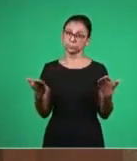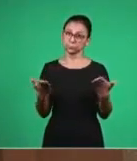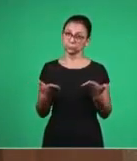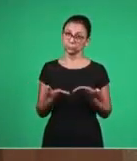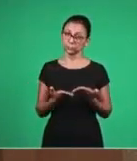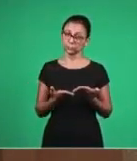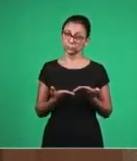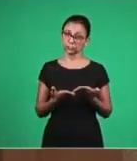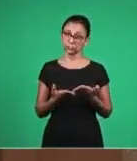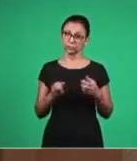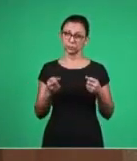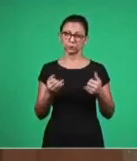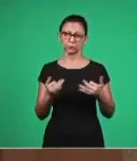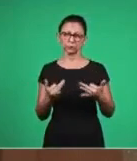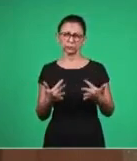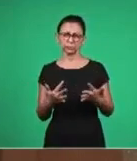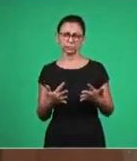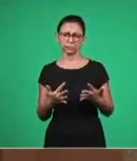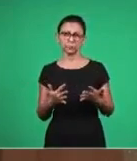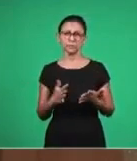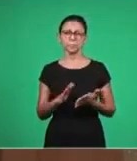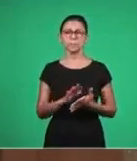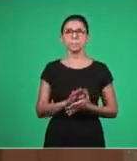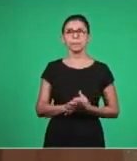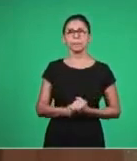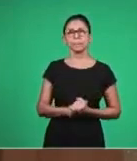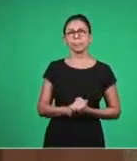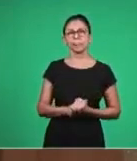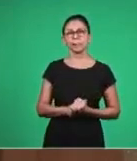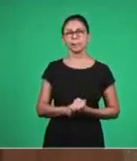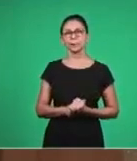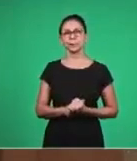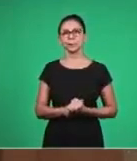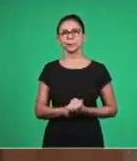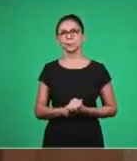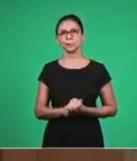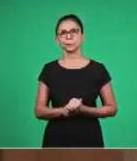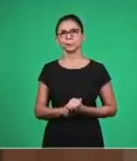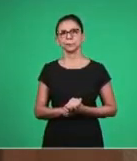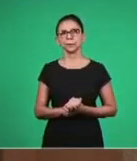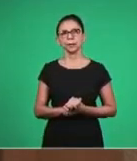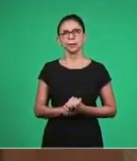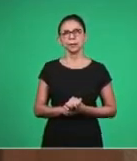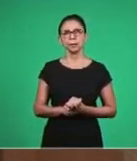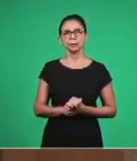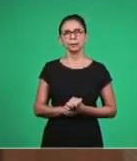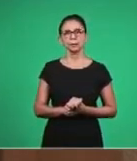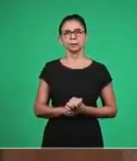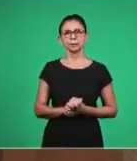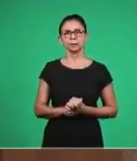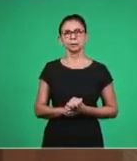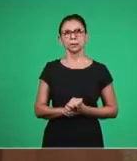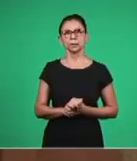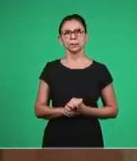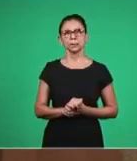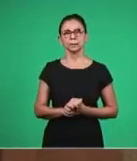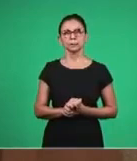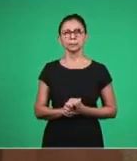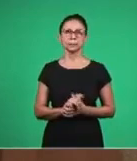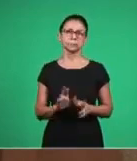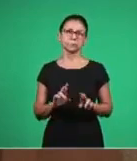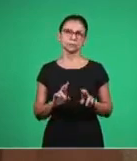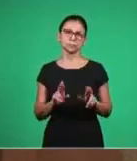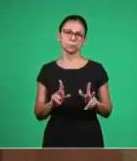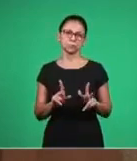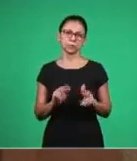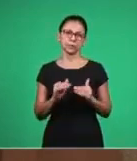Brethren, what we're going to talk about today goes a little bit away from the sequence that we have been